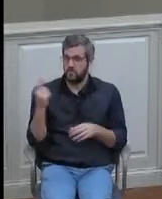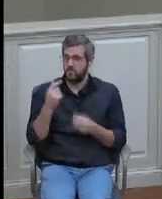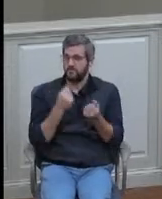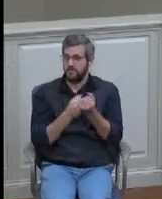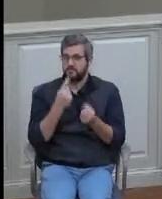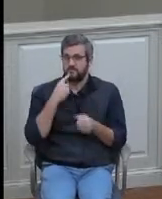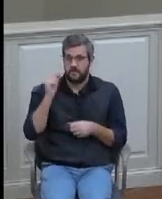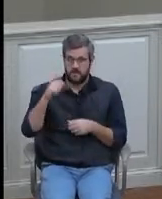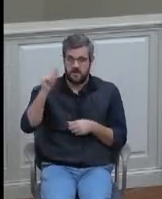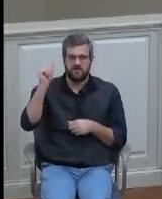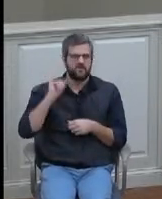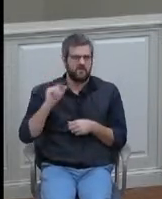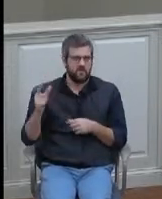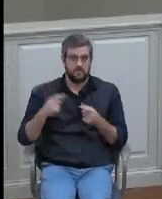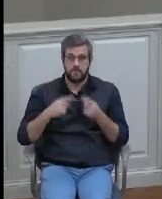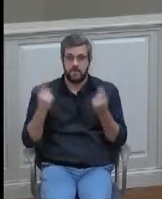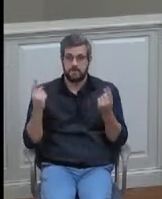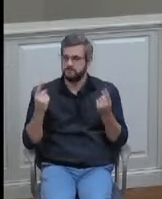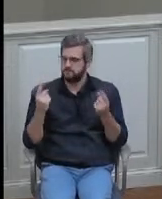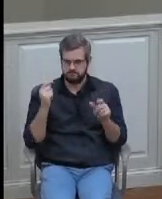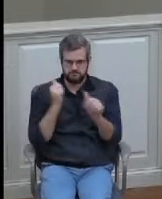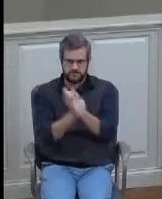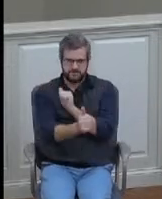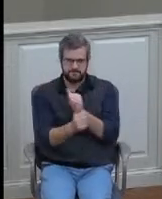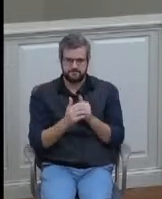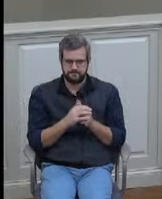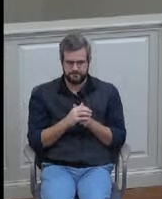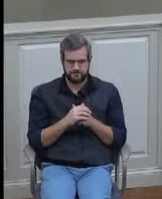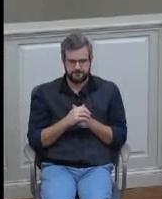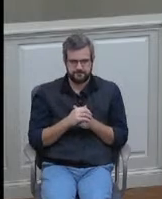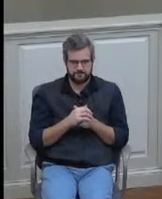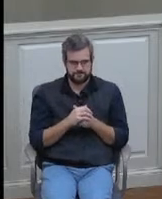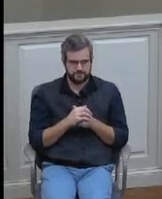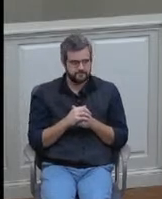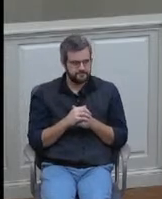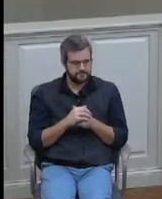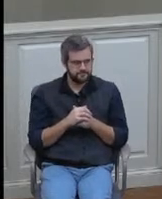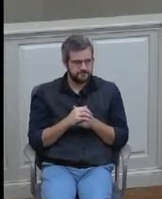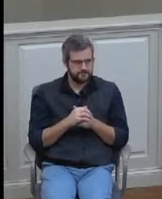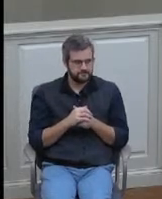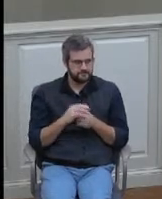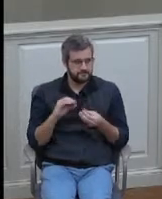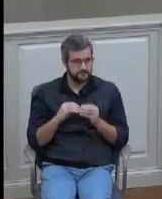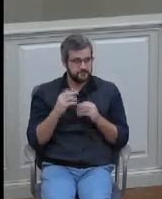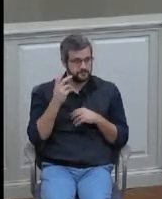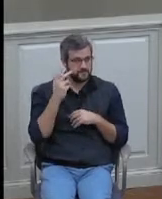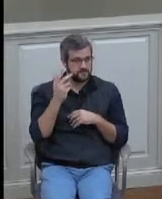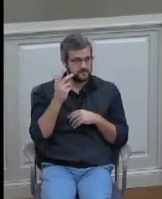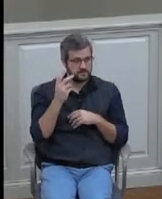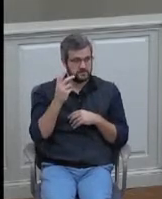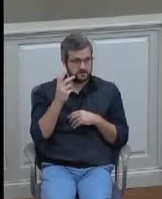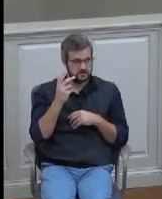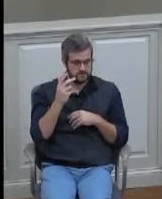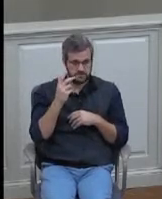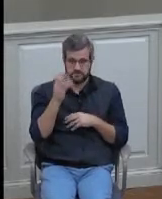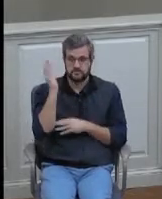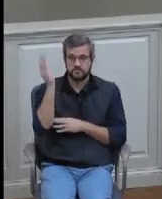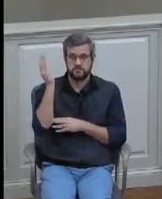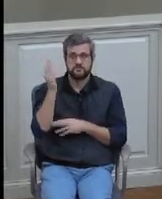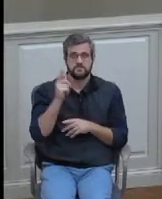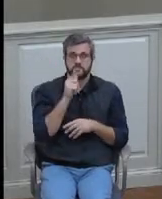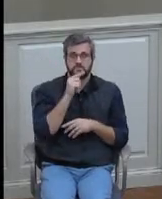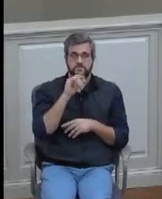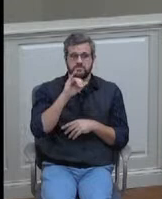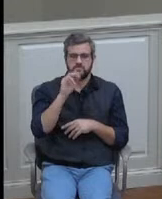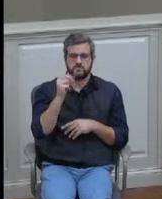aye. Aye. Aye. Opposed, like sign. Motion carries. Item 3 is a presentation by